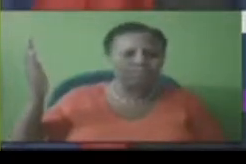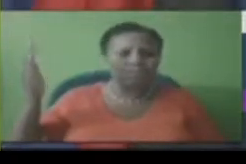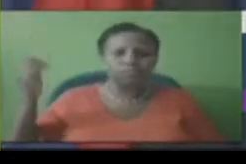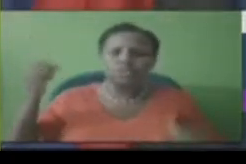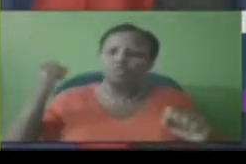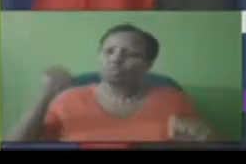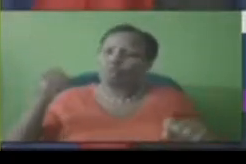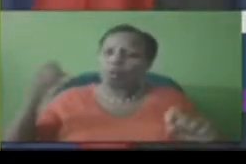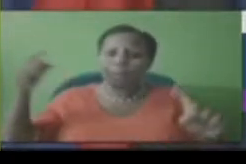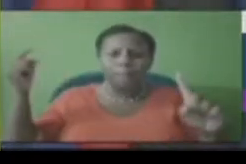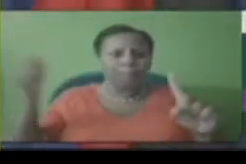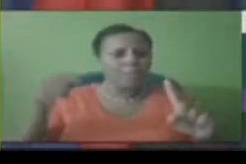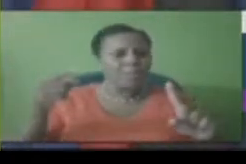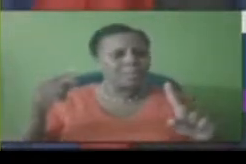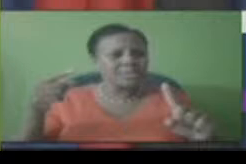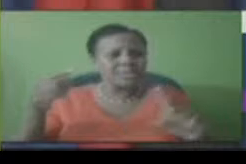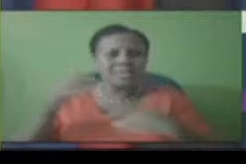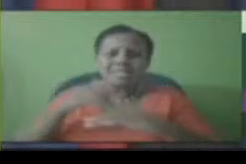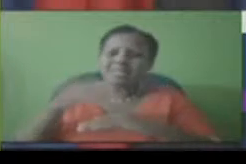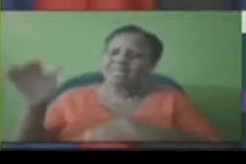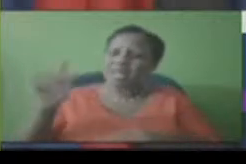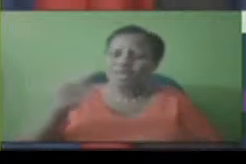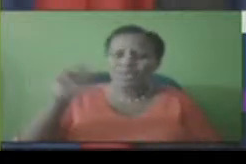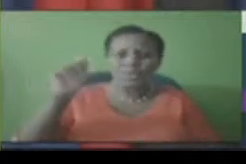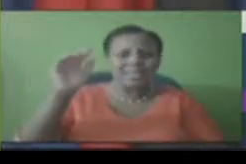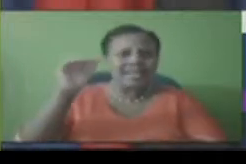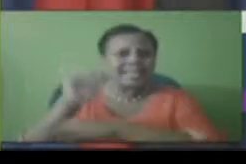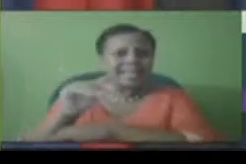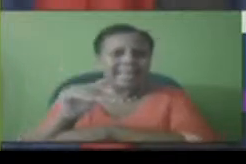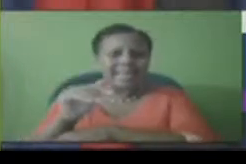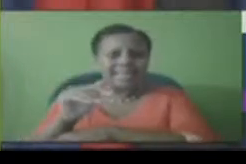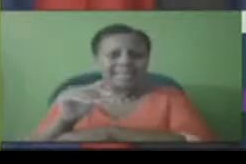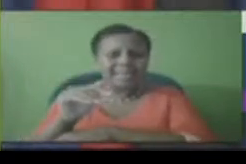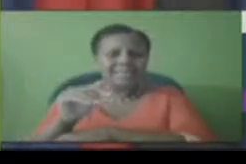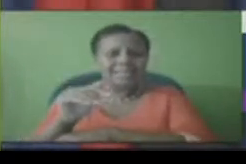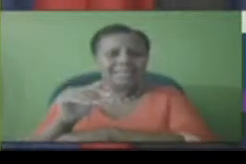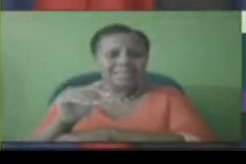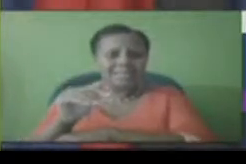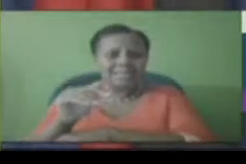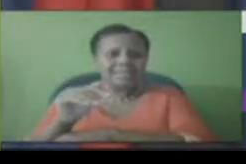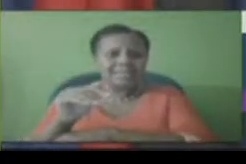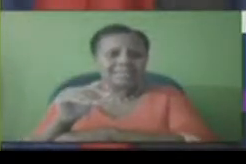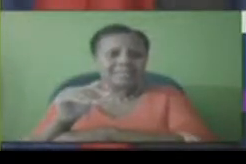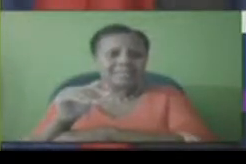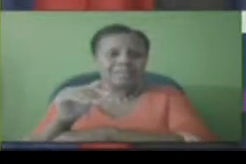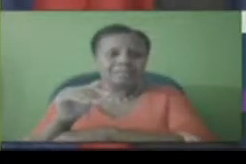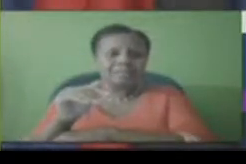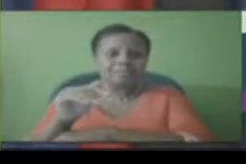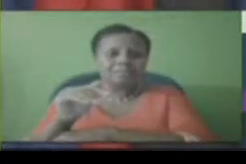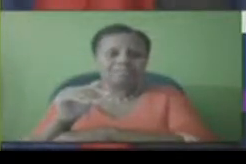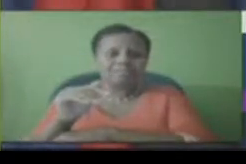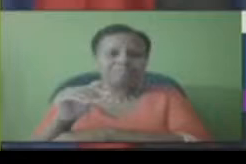And President Aristide was and his wife, Aristide,